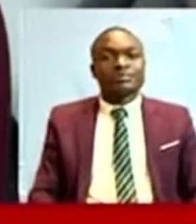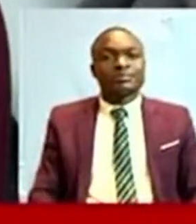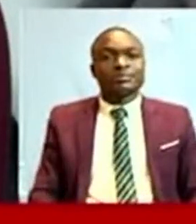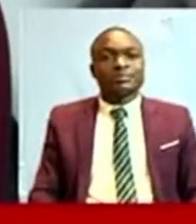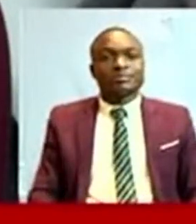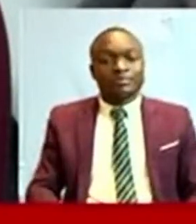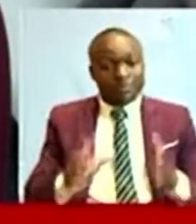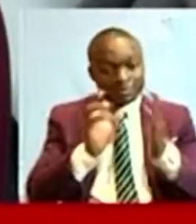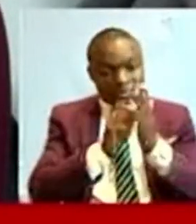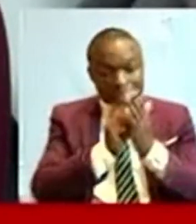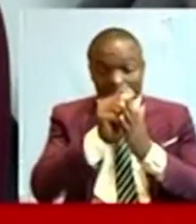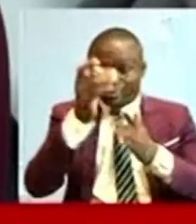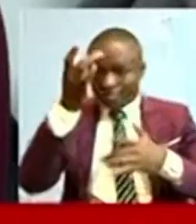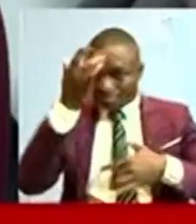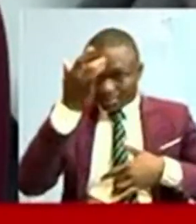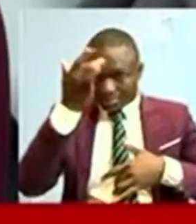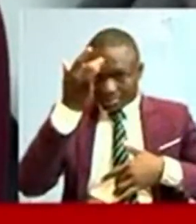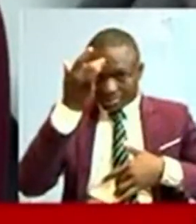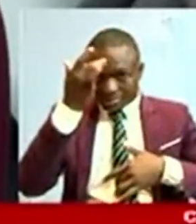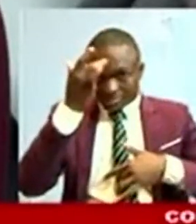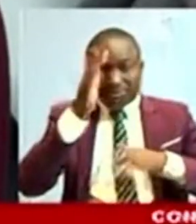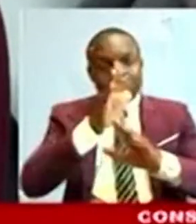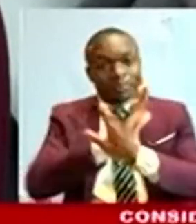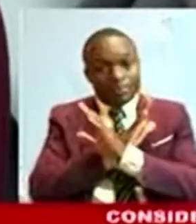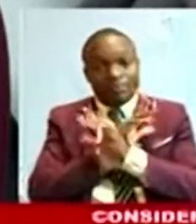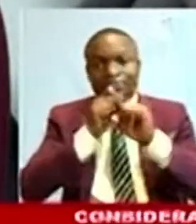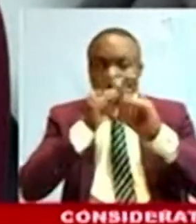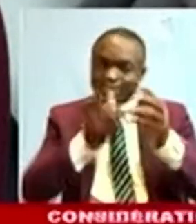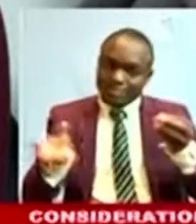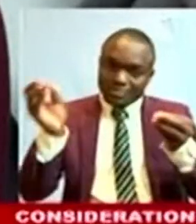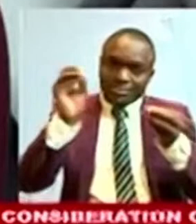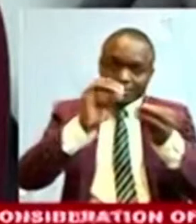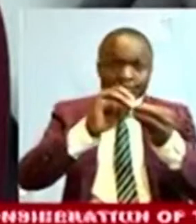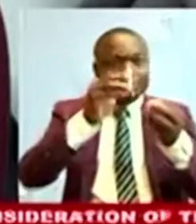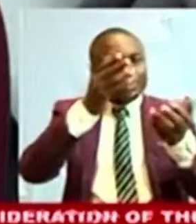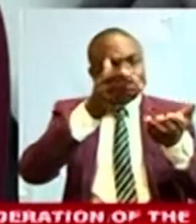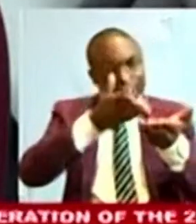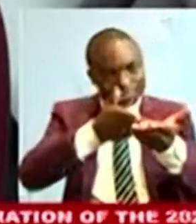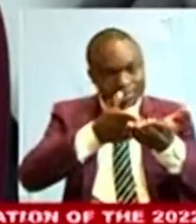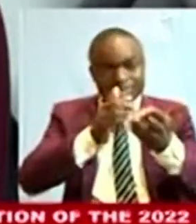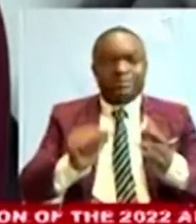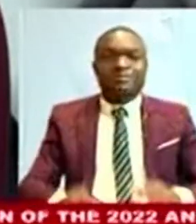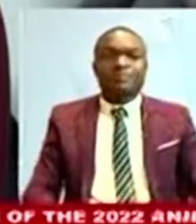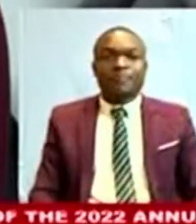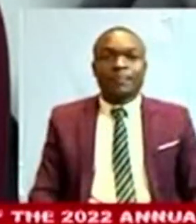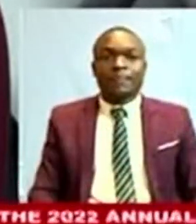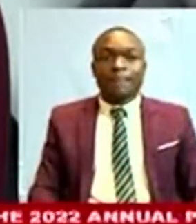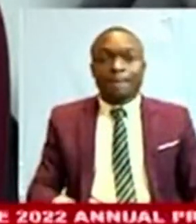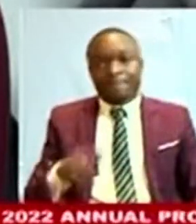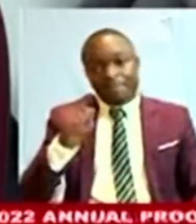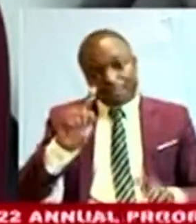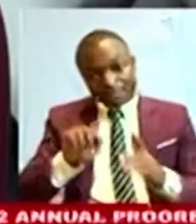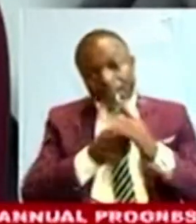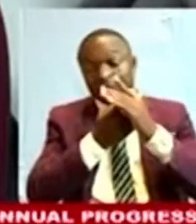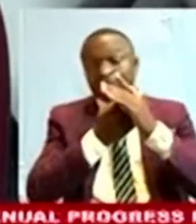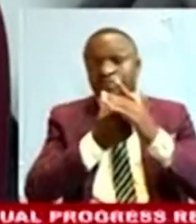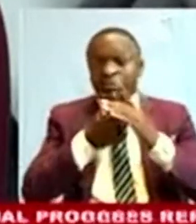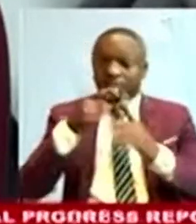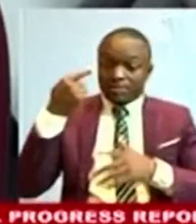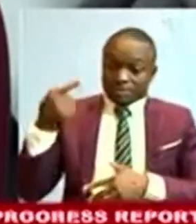cancer patients in the country. But in addition to that, we have already started the